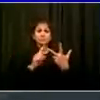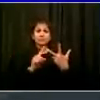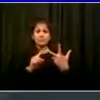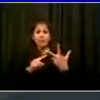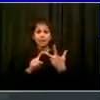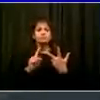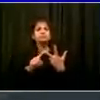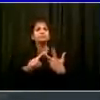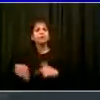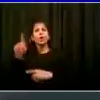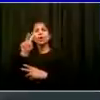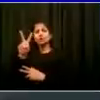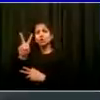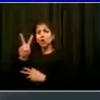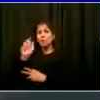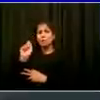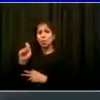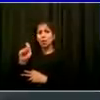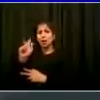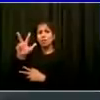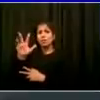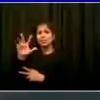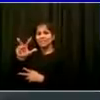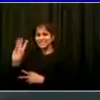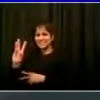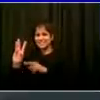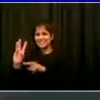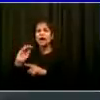2.36%. Today's 7-day rolling average,